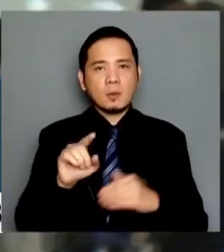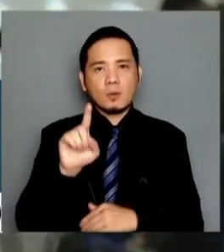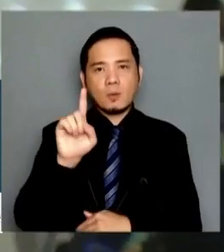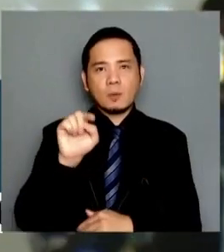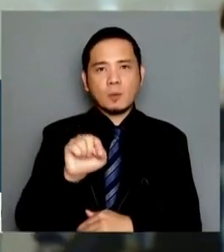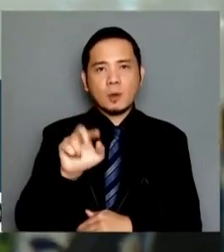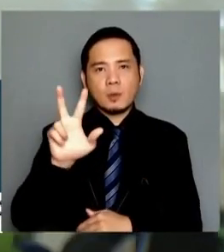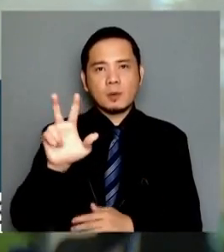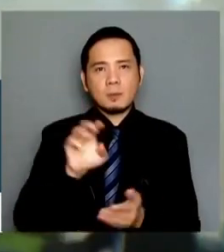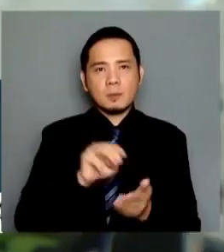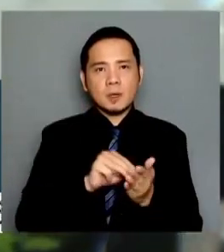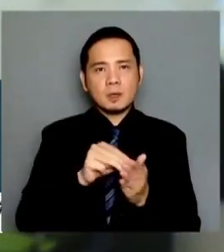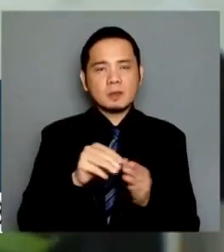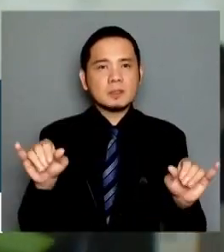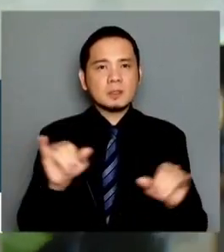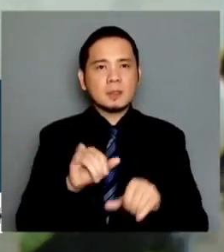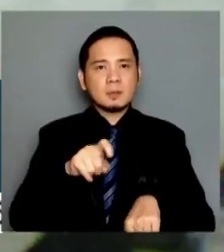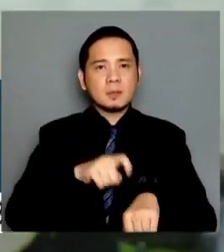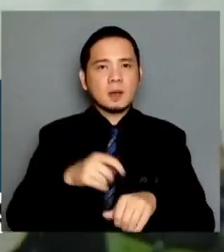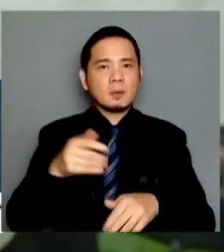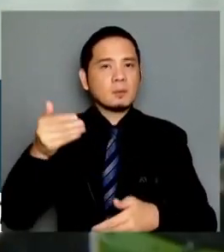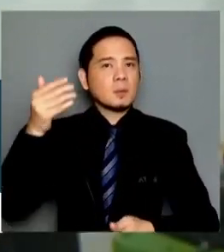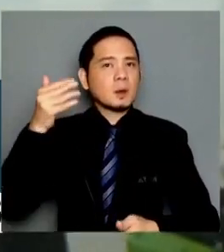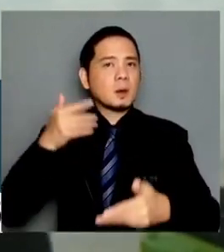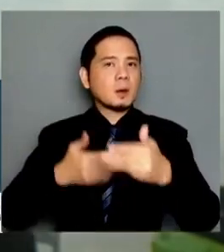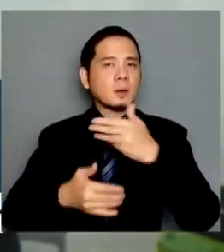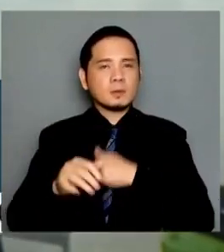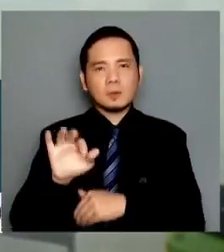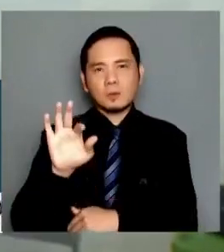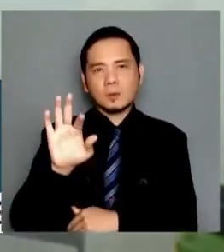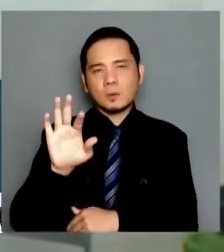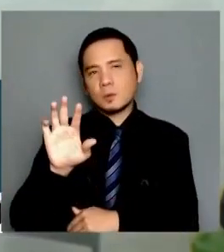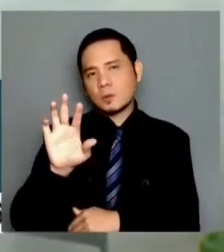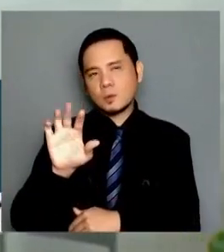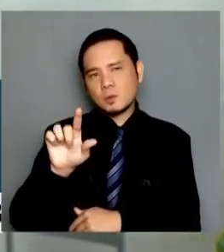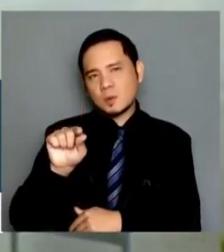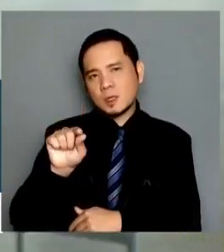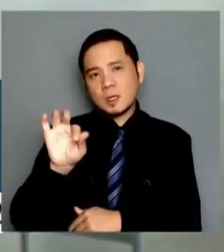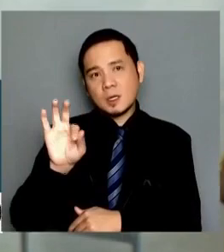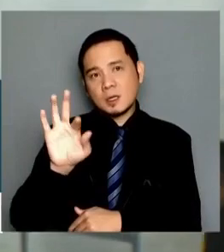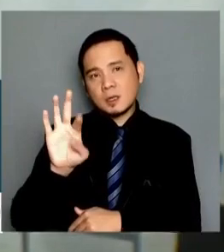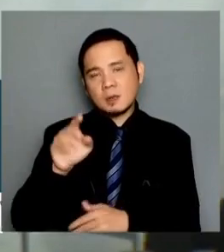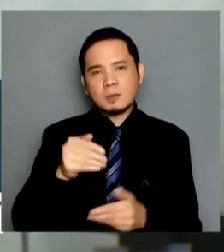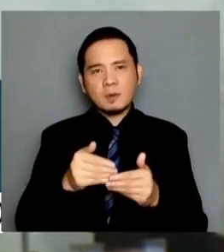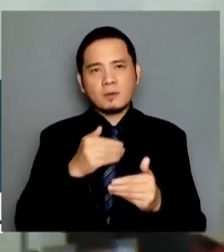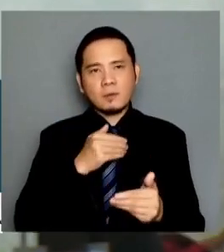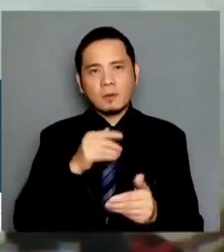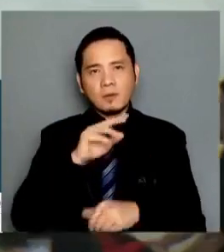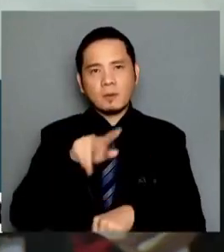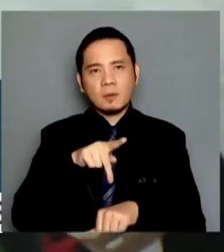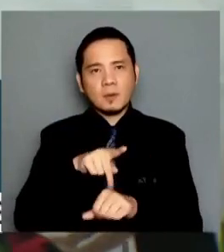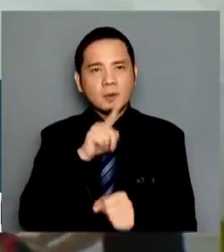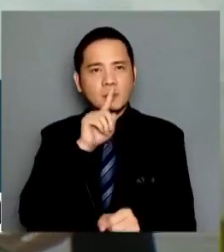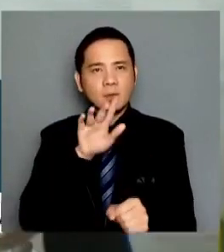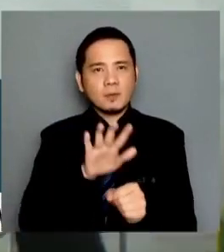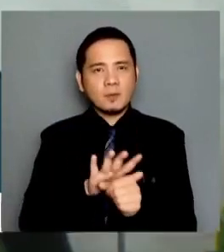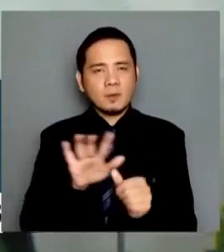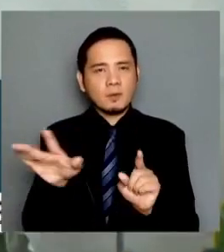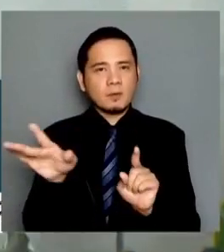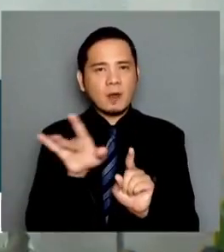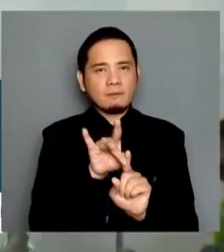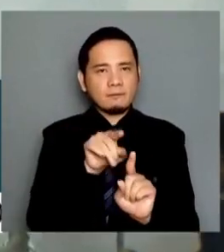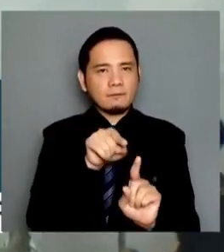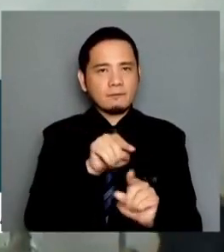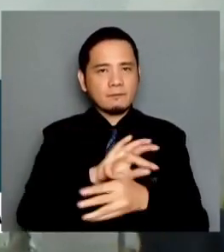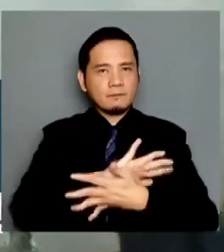same period in 2019, before the Philippines confirmed its first COVID cases. But the number of